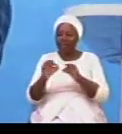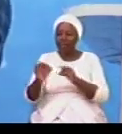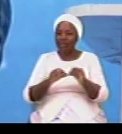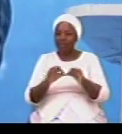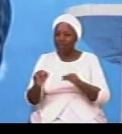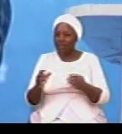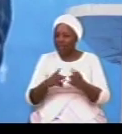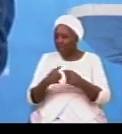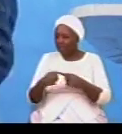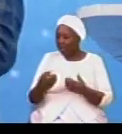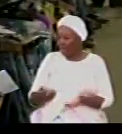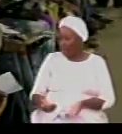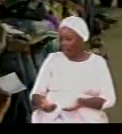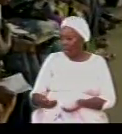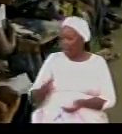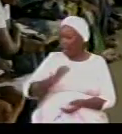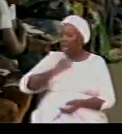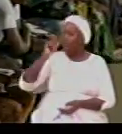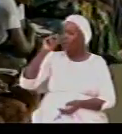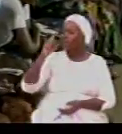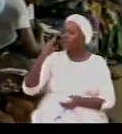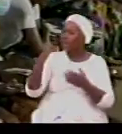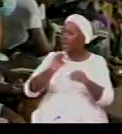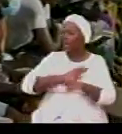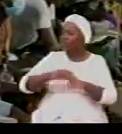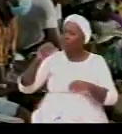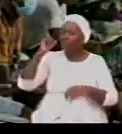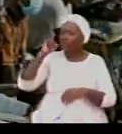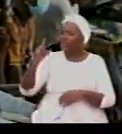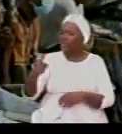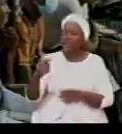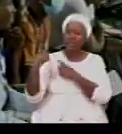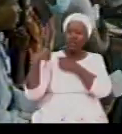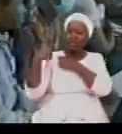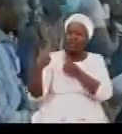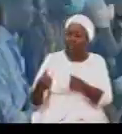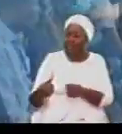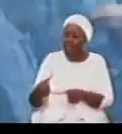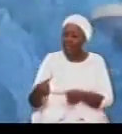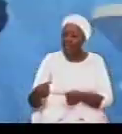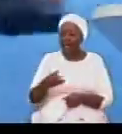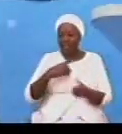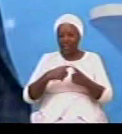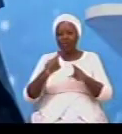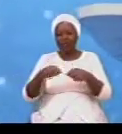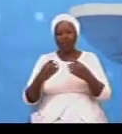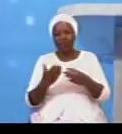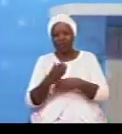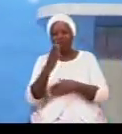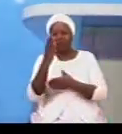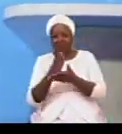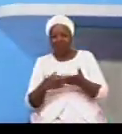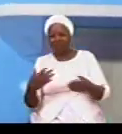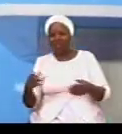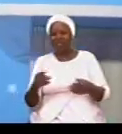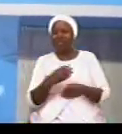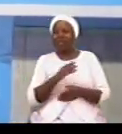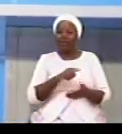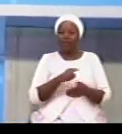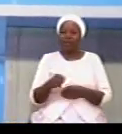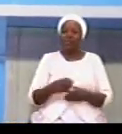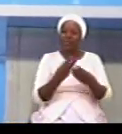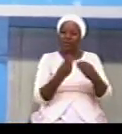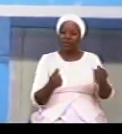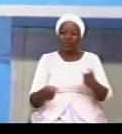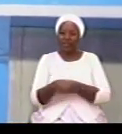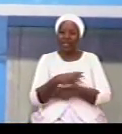all this time. And then we went through some things, those few days, and that child just came to the positive side. I